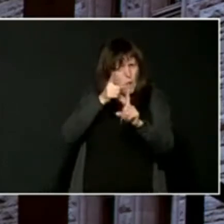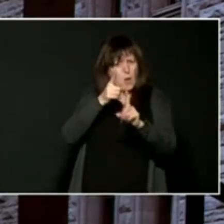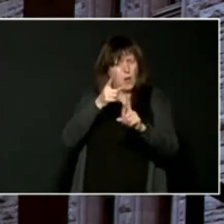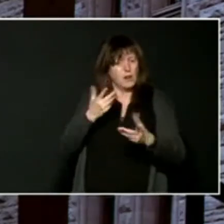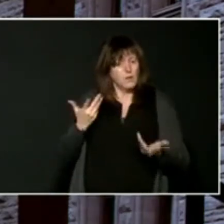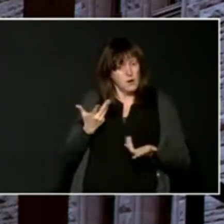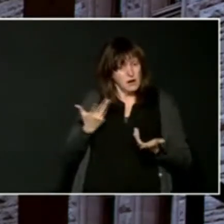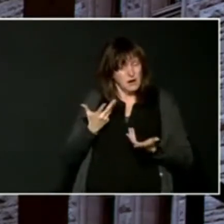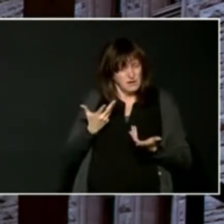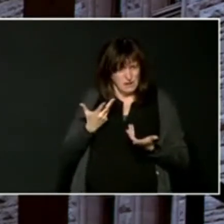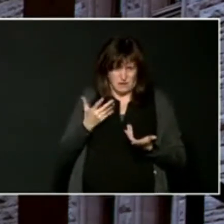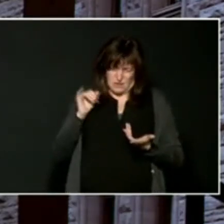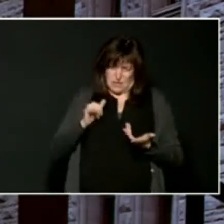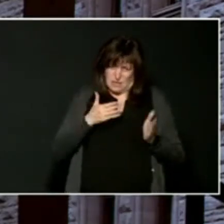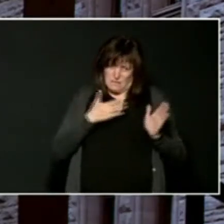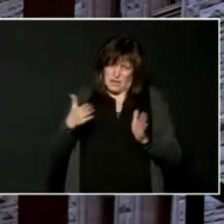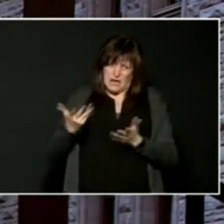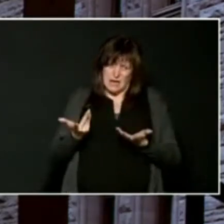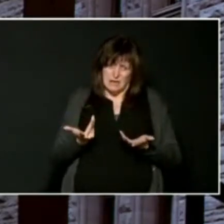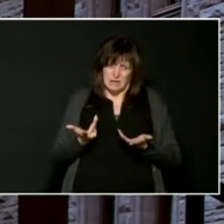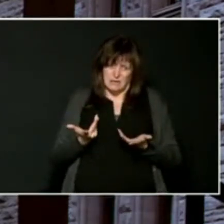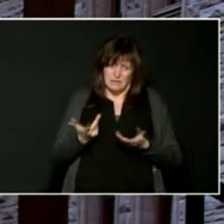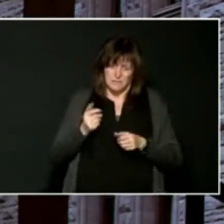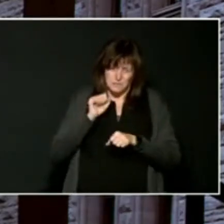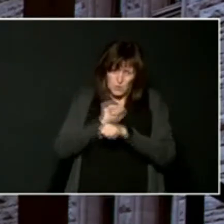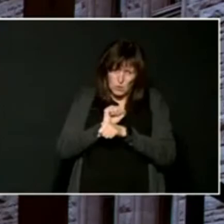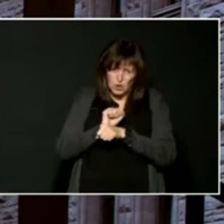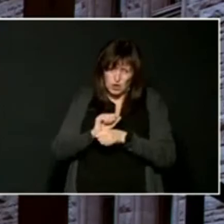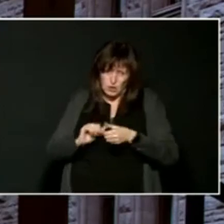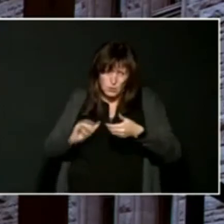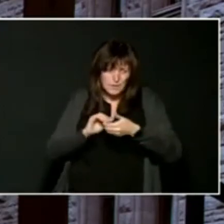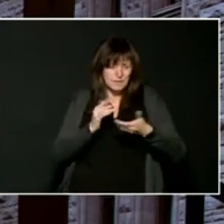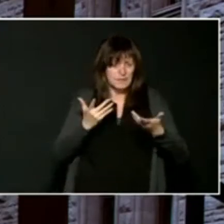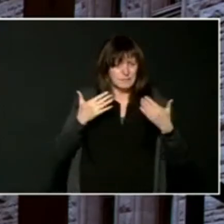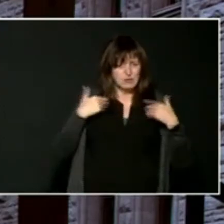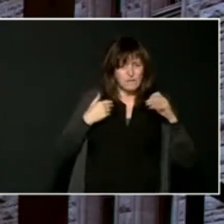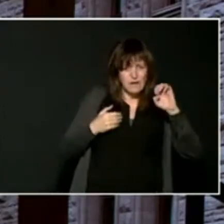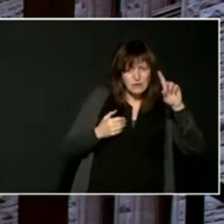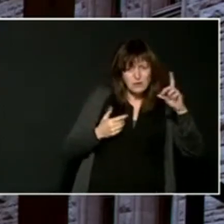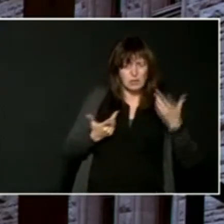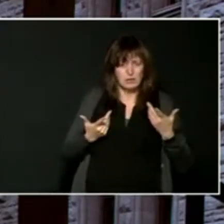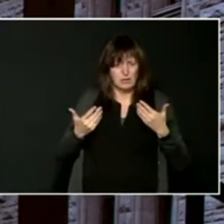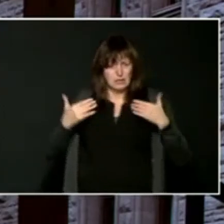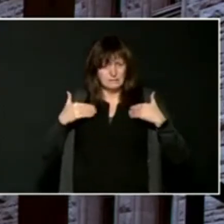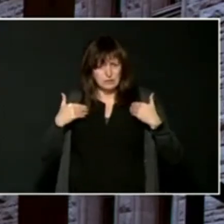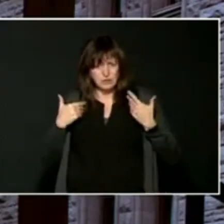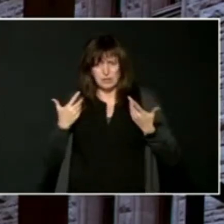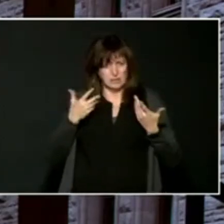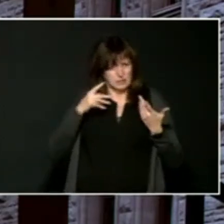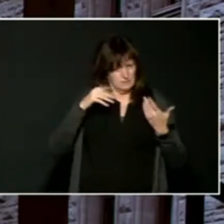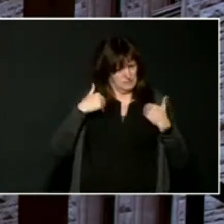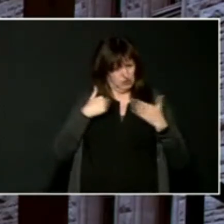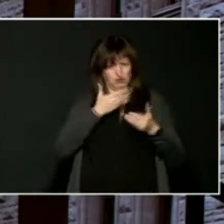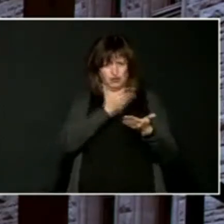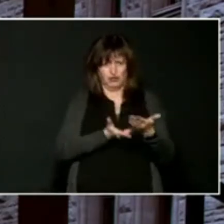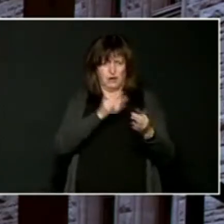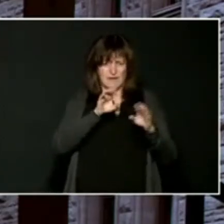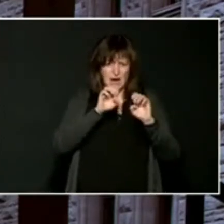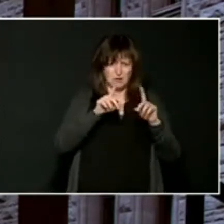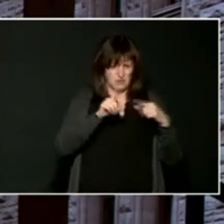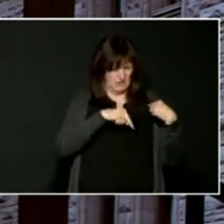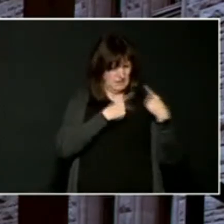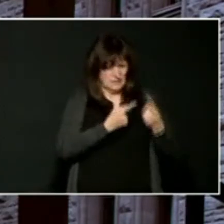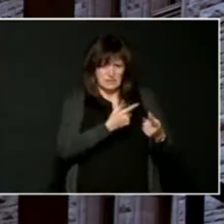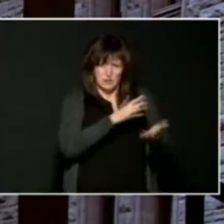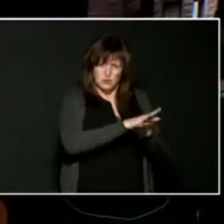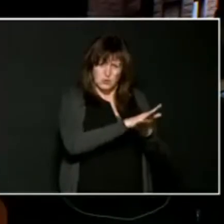and our team working with both with the Ministry of Education and with the Minister of Education. Our schools have been safe, and we want to keep them safe.